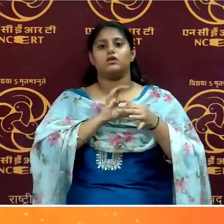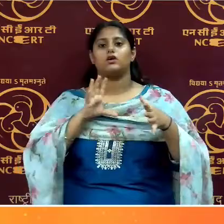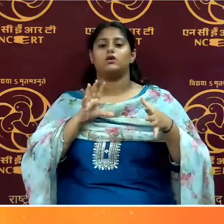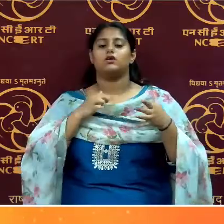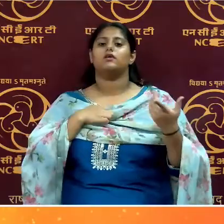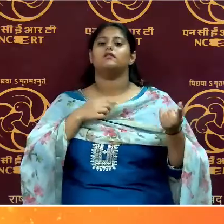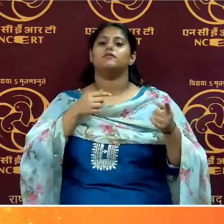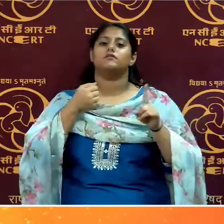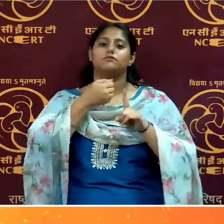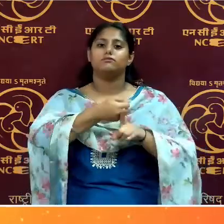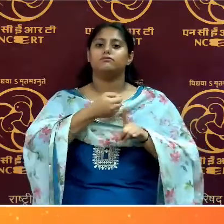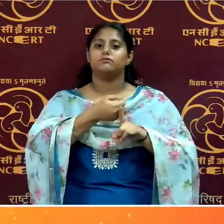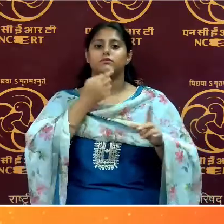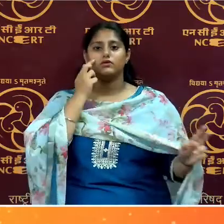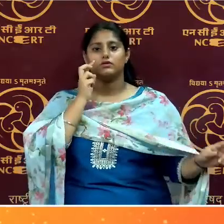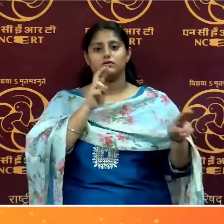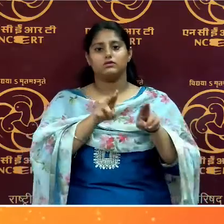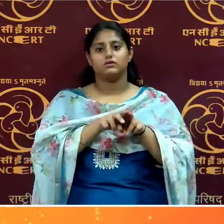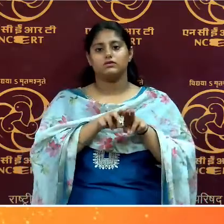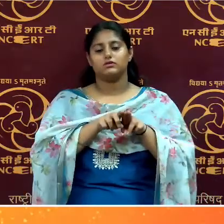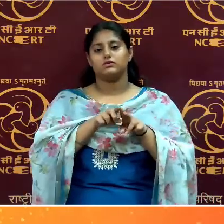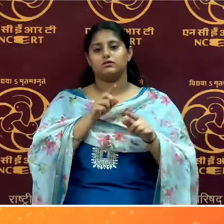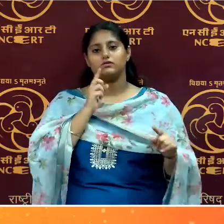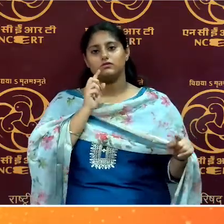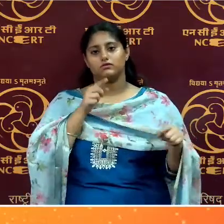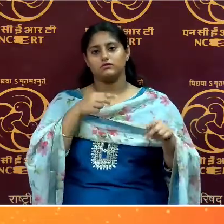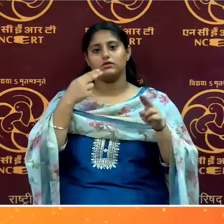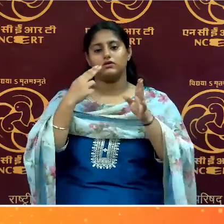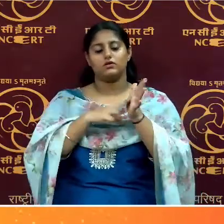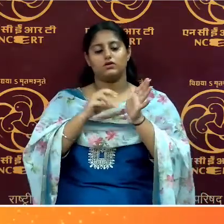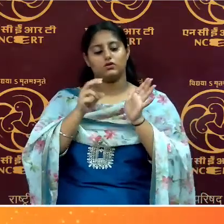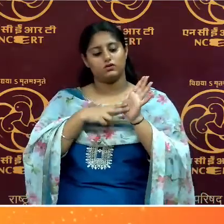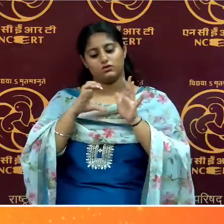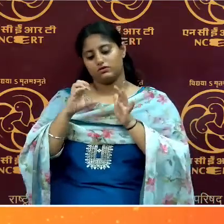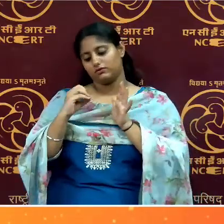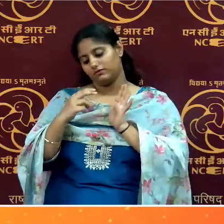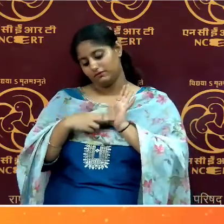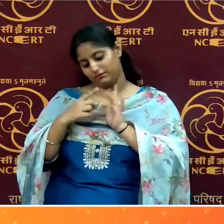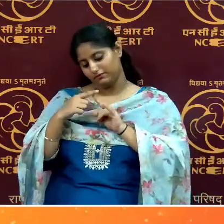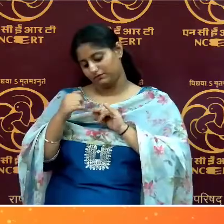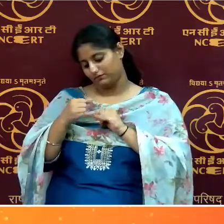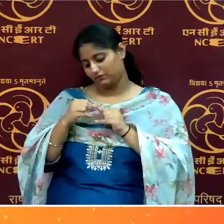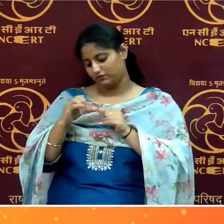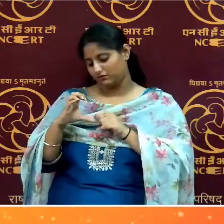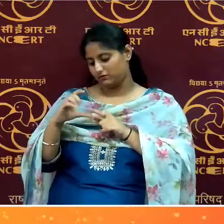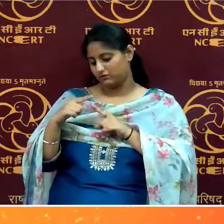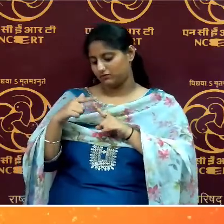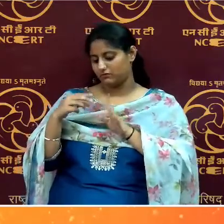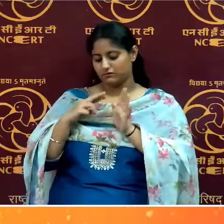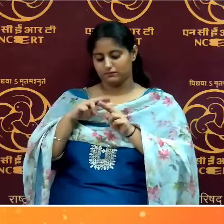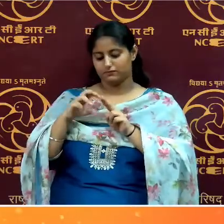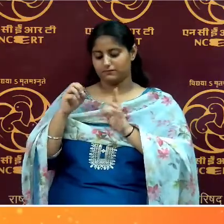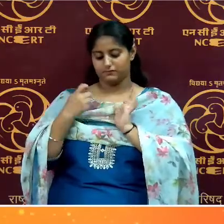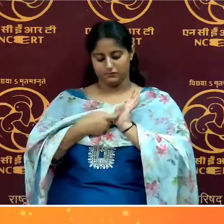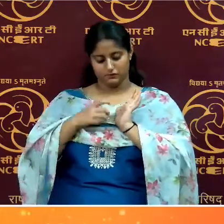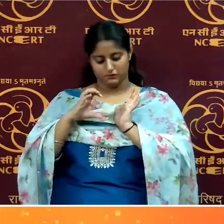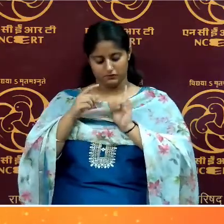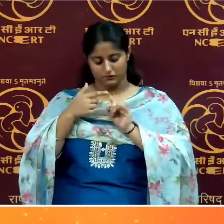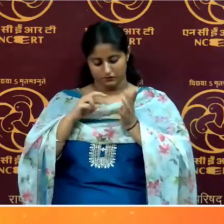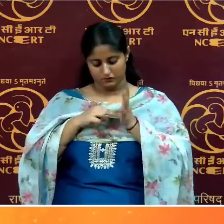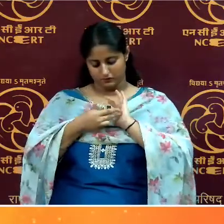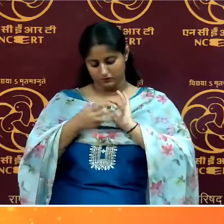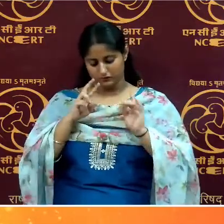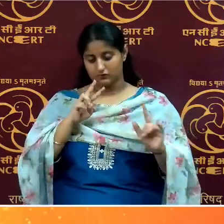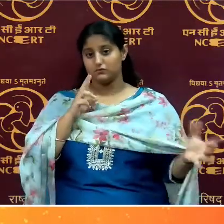Now, as we go with the name itself, non-contact forces, what does it mean? That the two bodies where